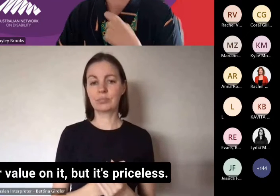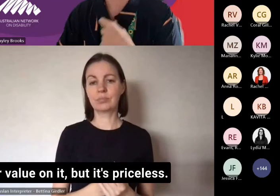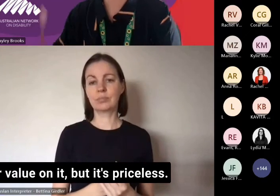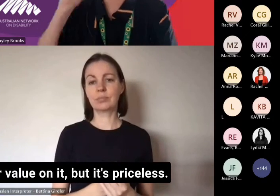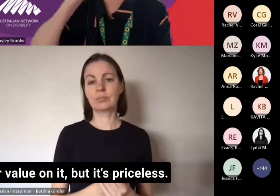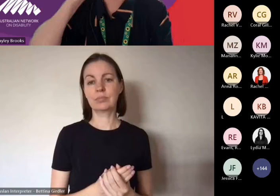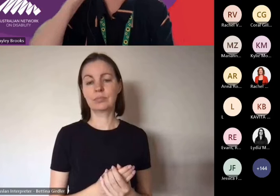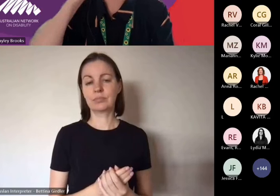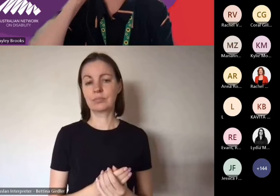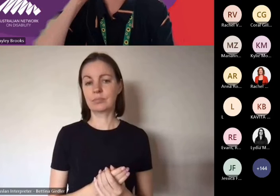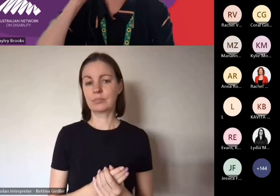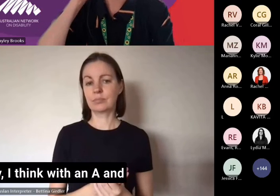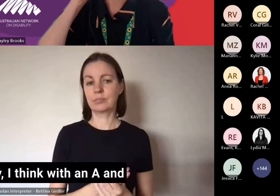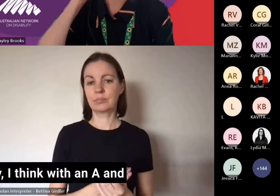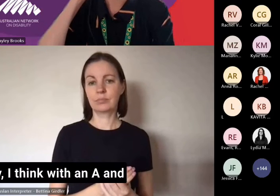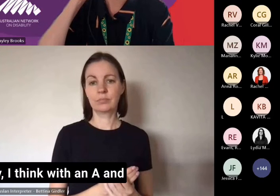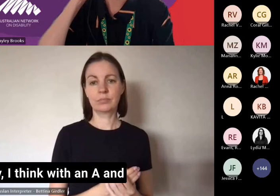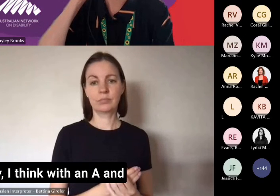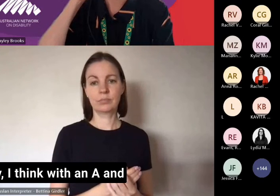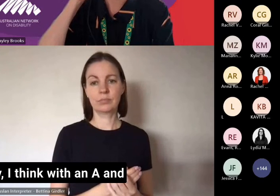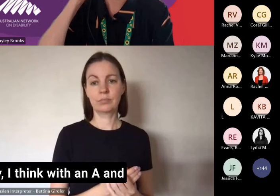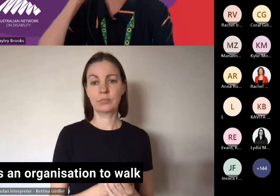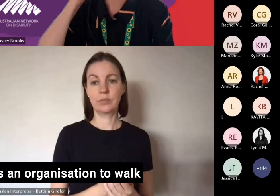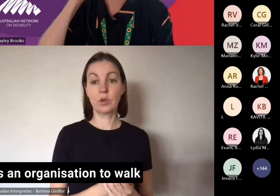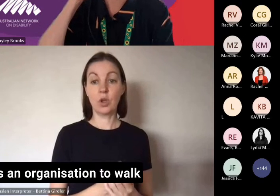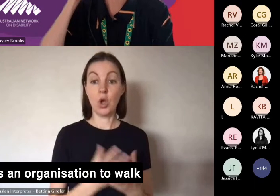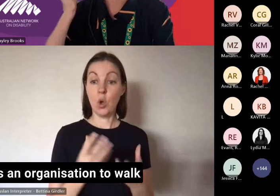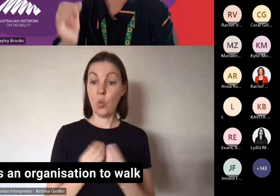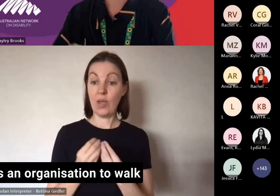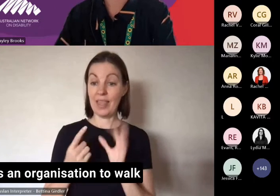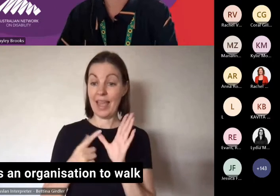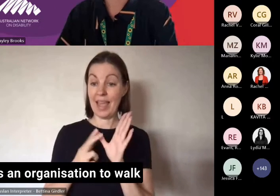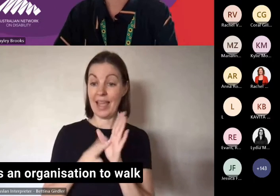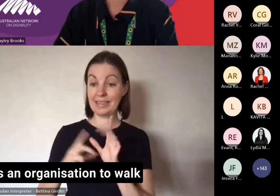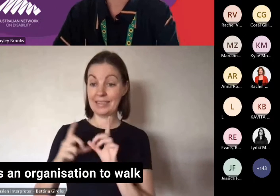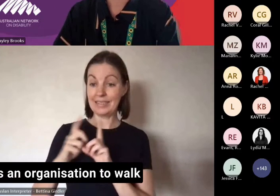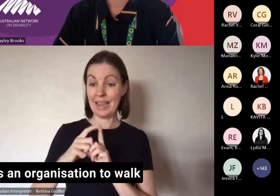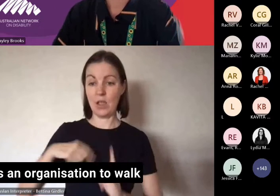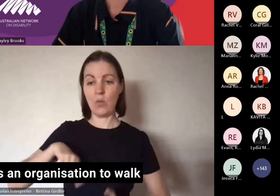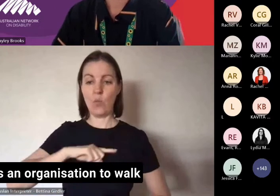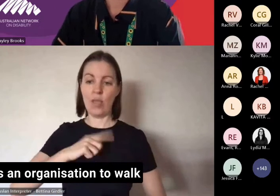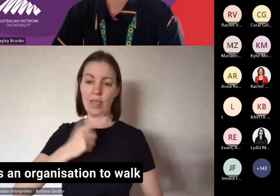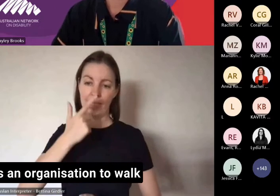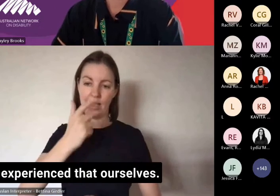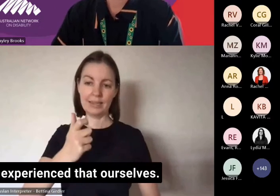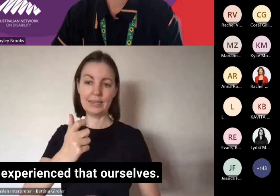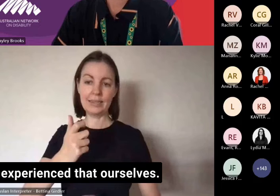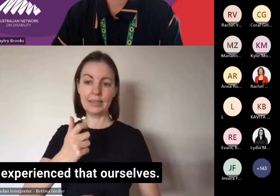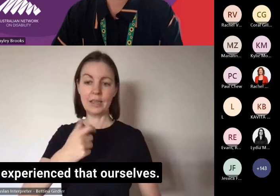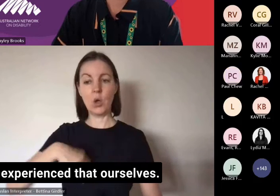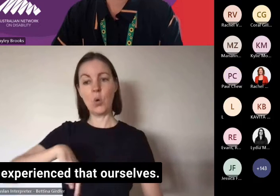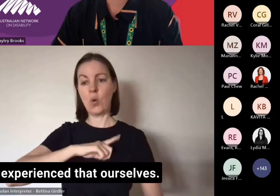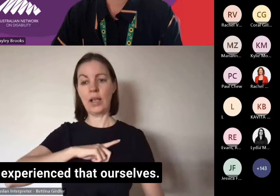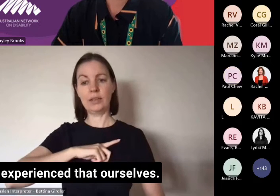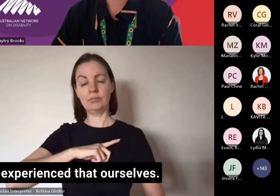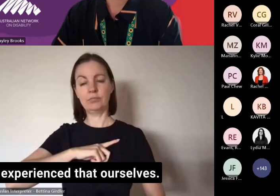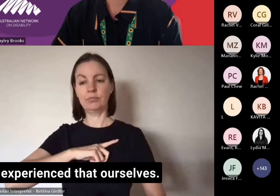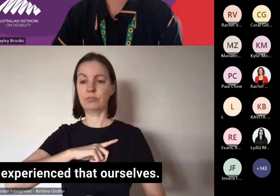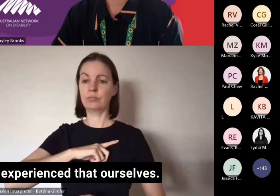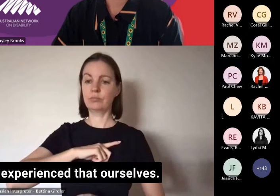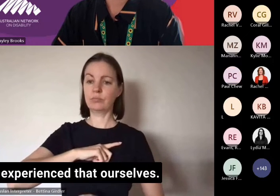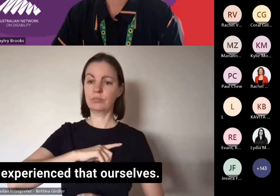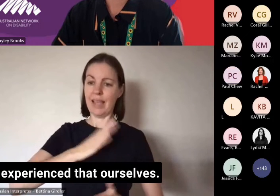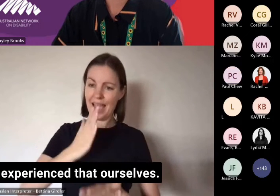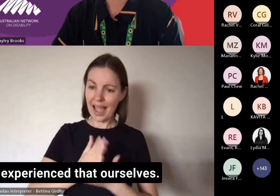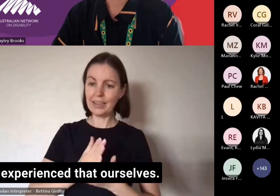it's priceless. And certainly I think with an A&D, we're lucky as an organization to walk the walk, and